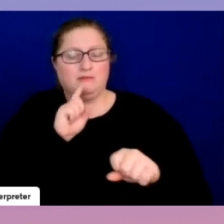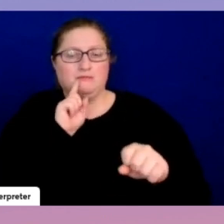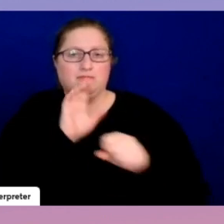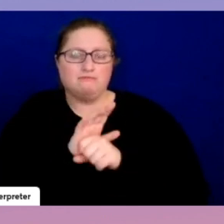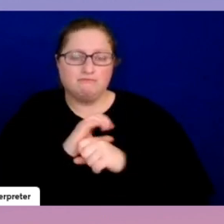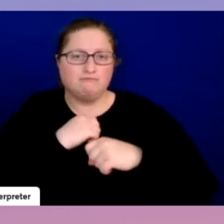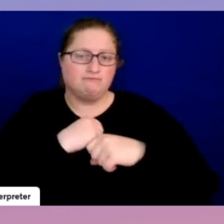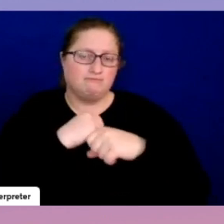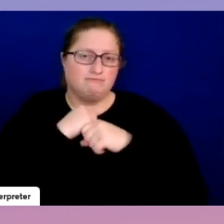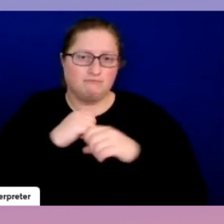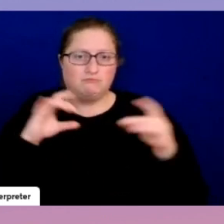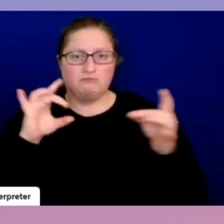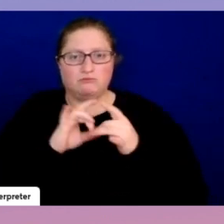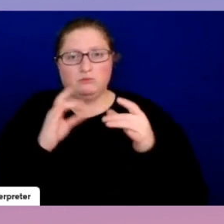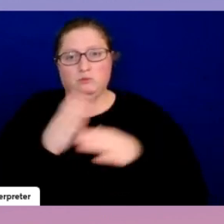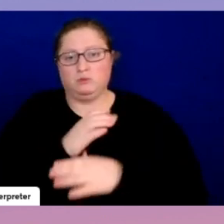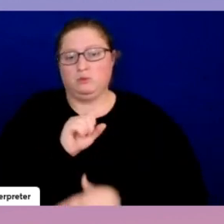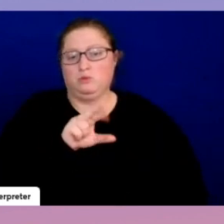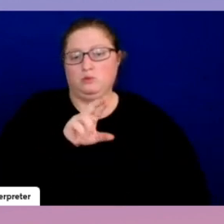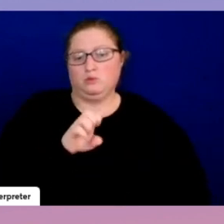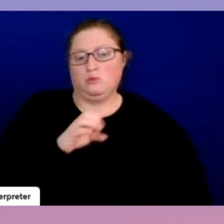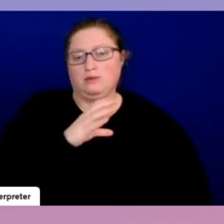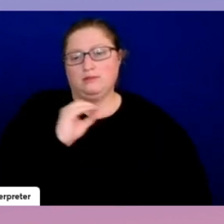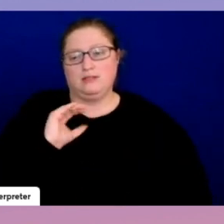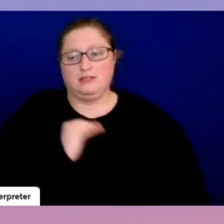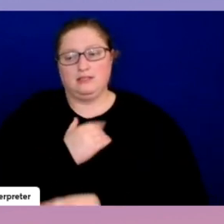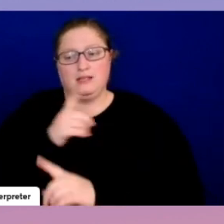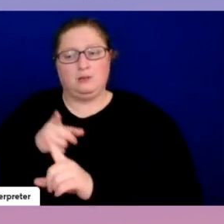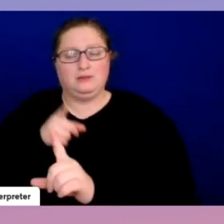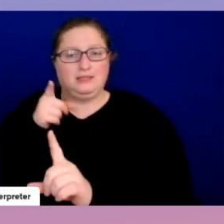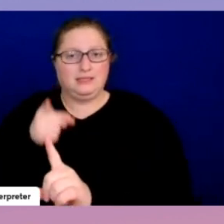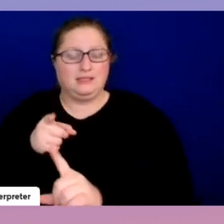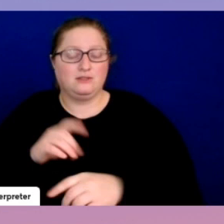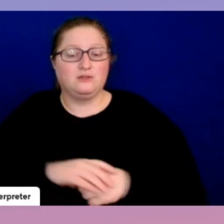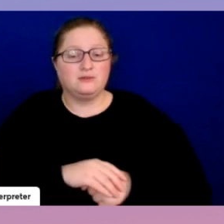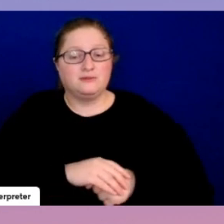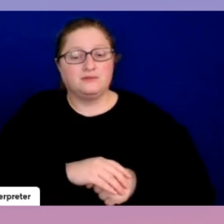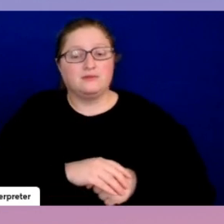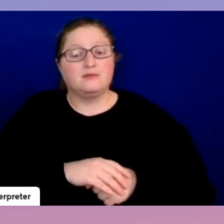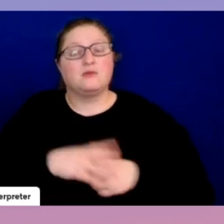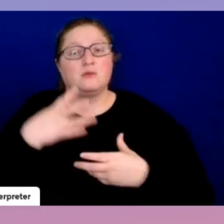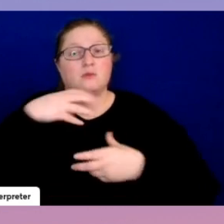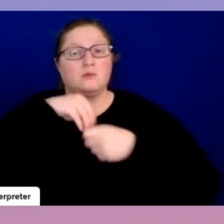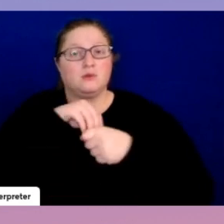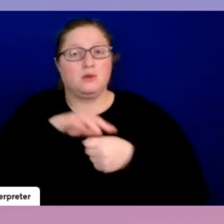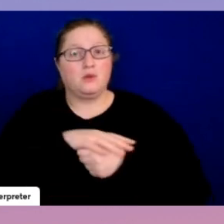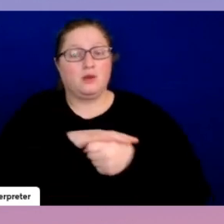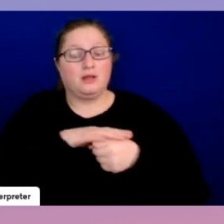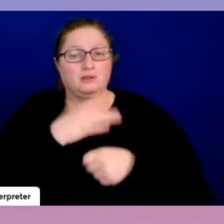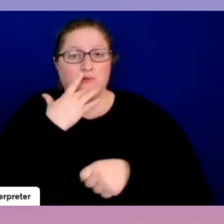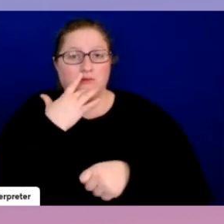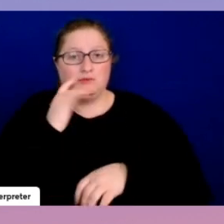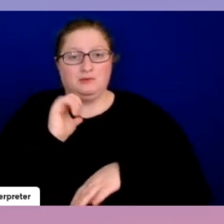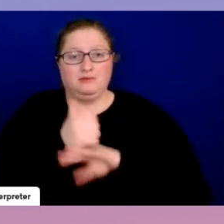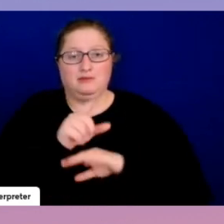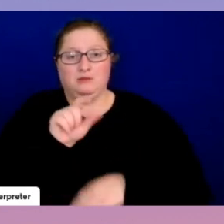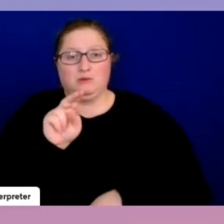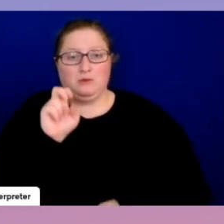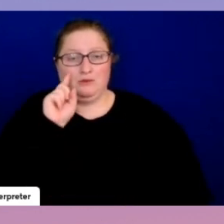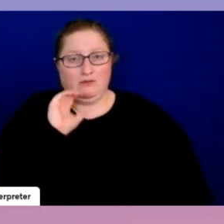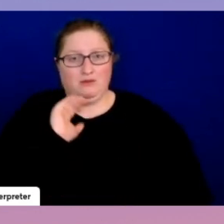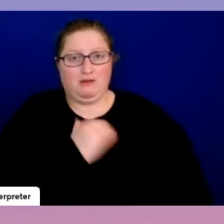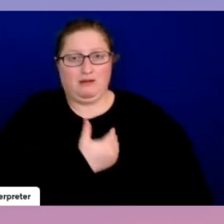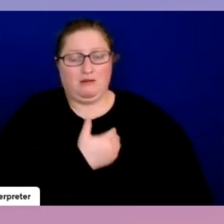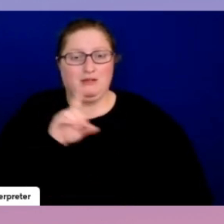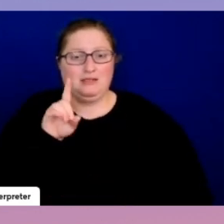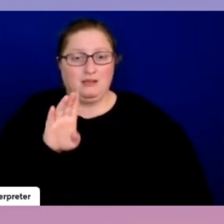our source and destination. Inside the location preference block, we set the zone for our database. And